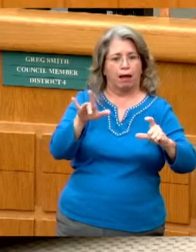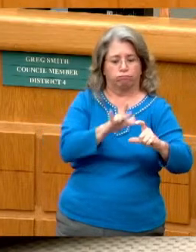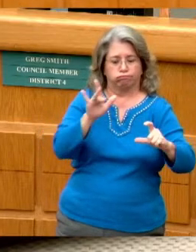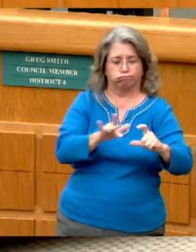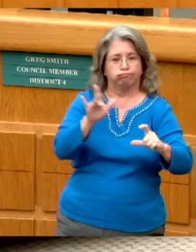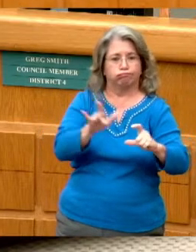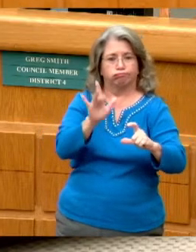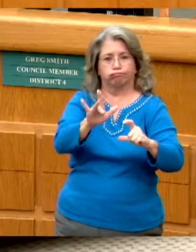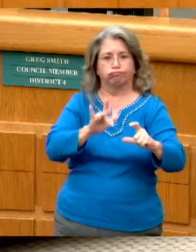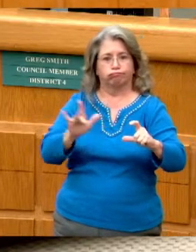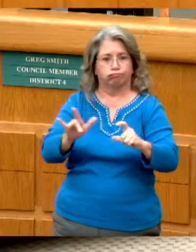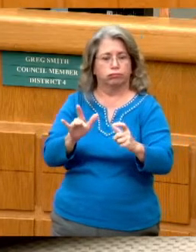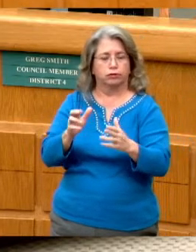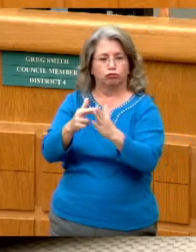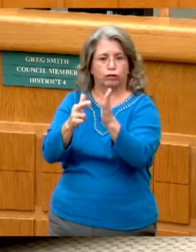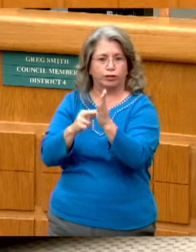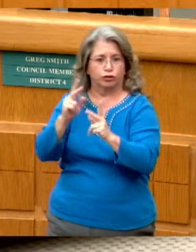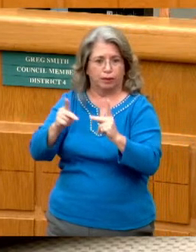And